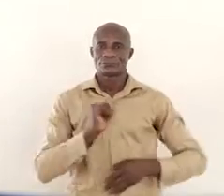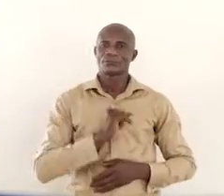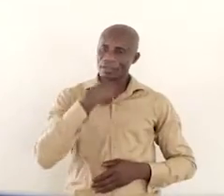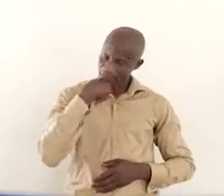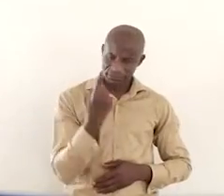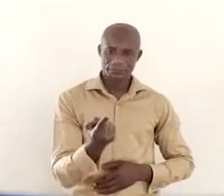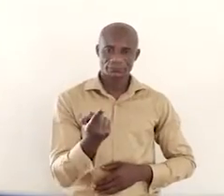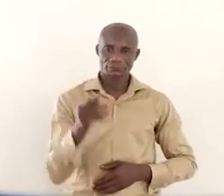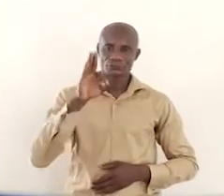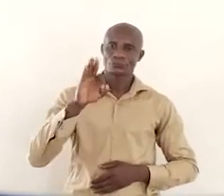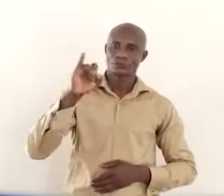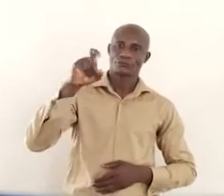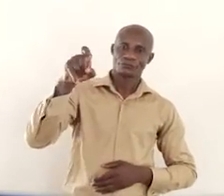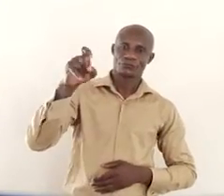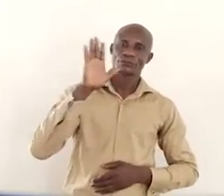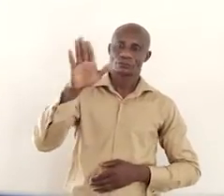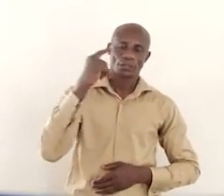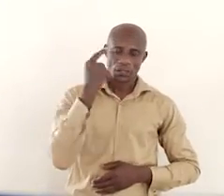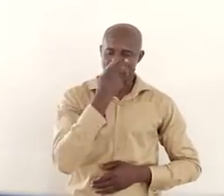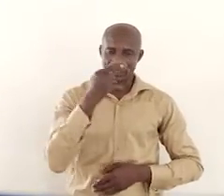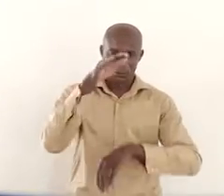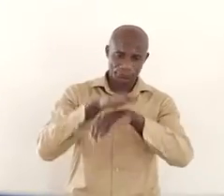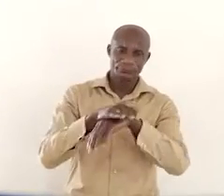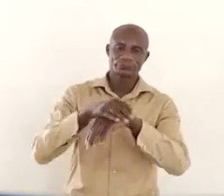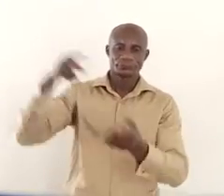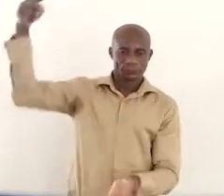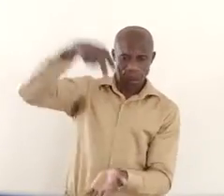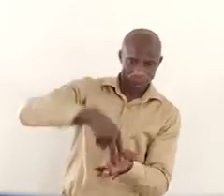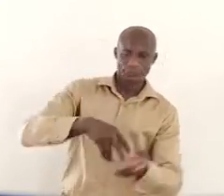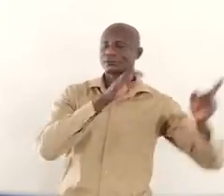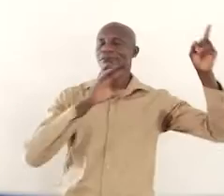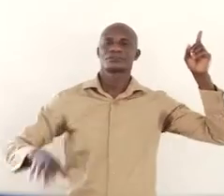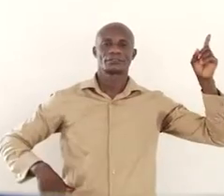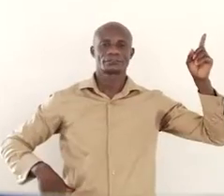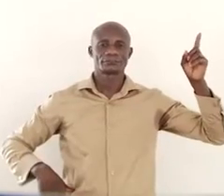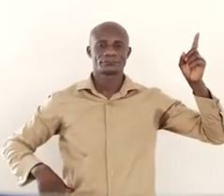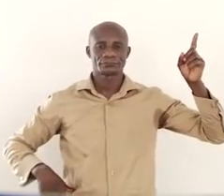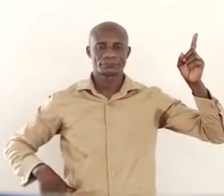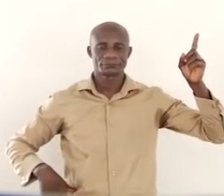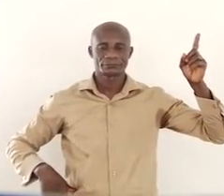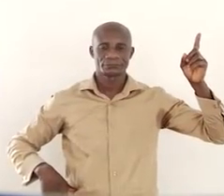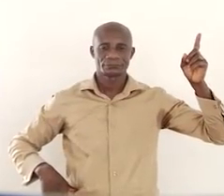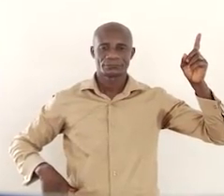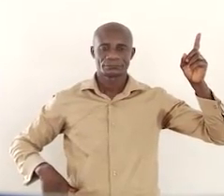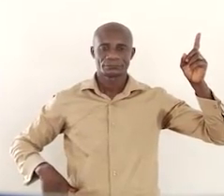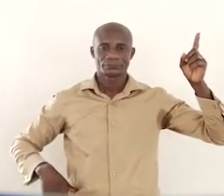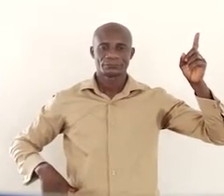I say, fix your eyes on the risen Christ.